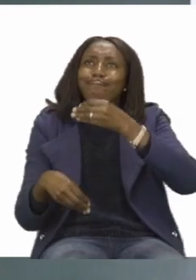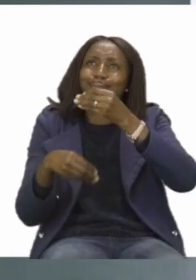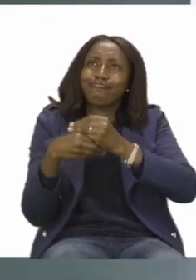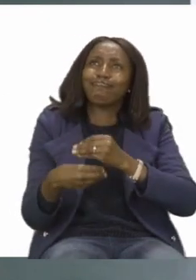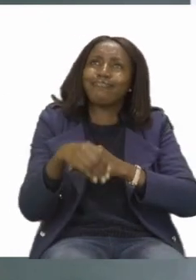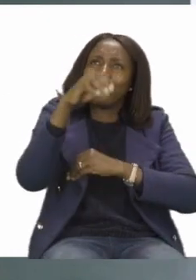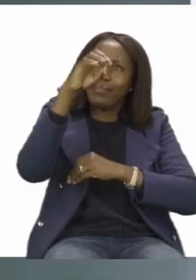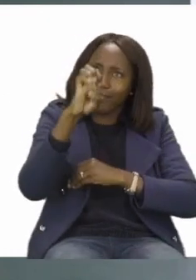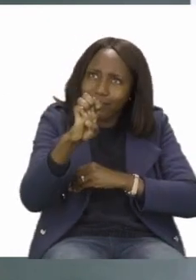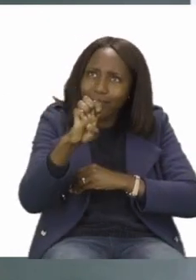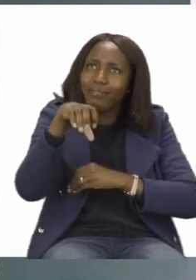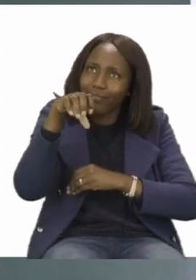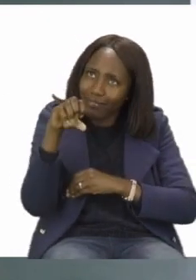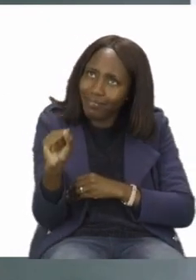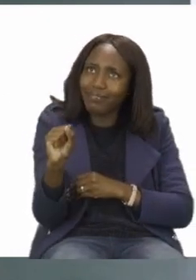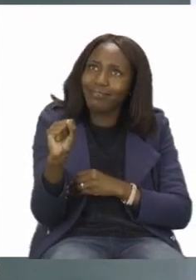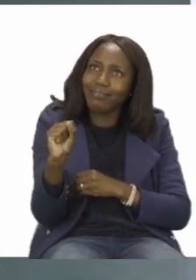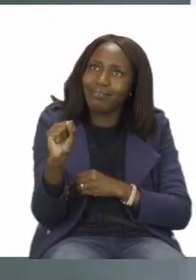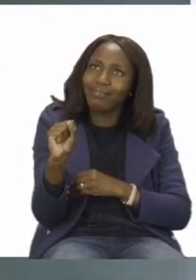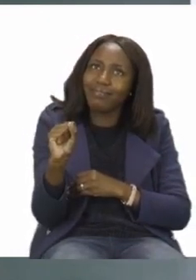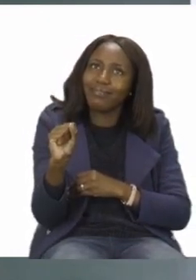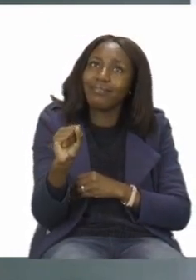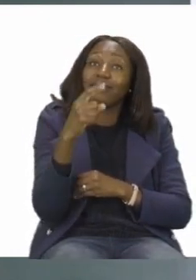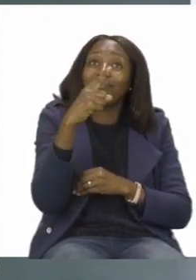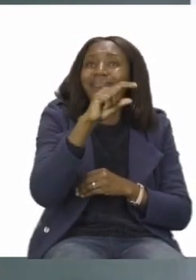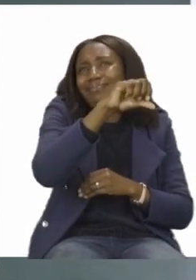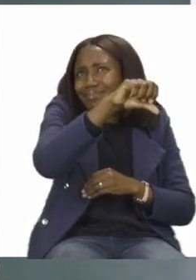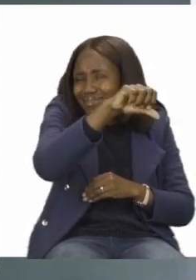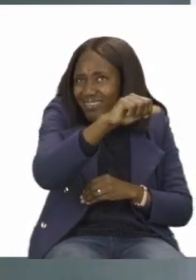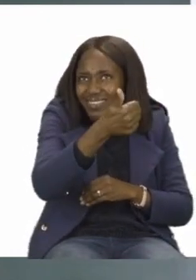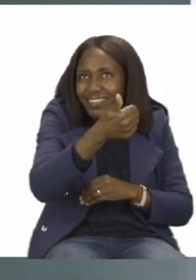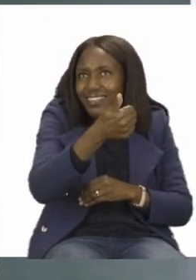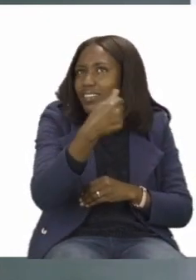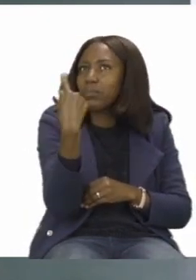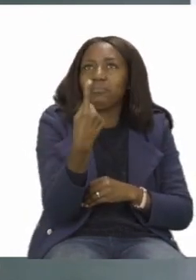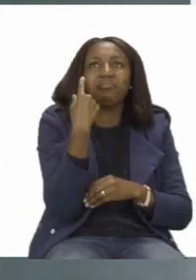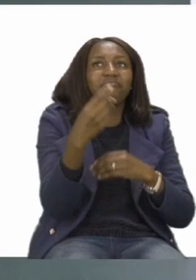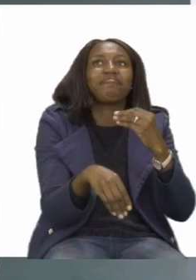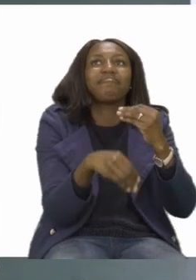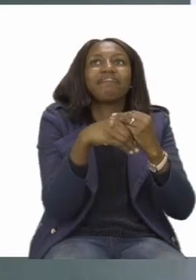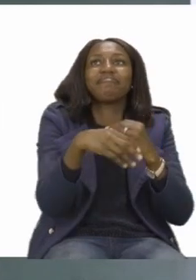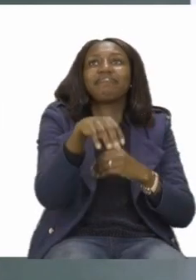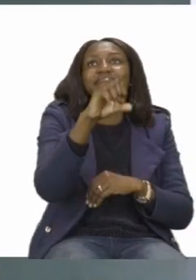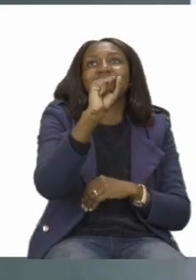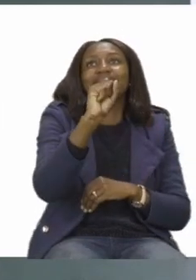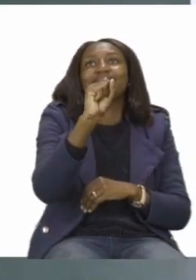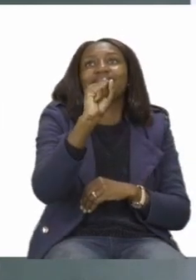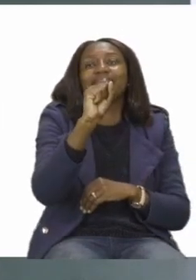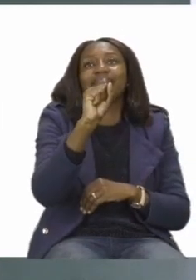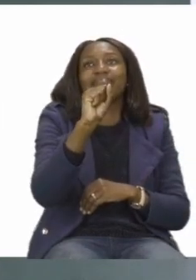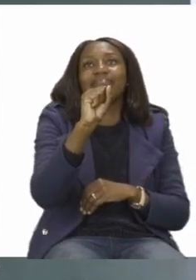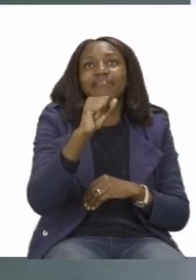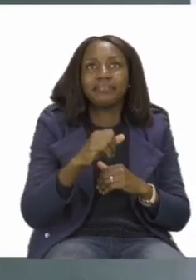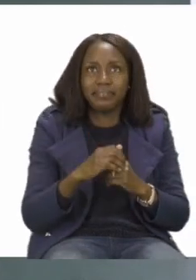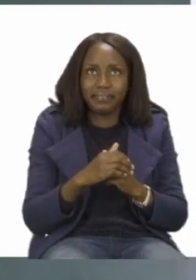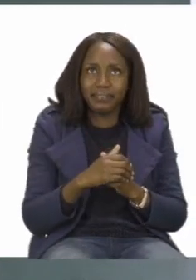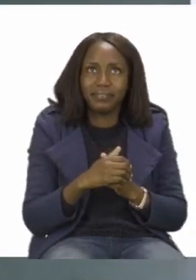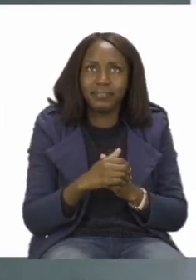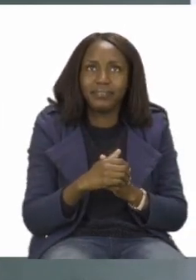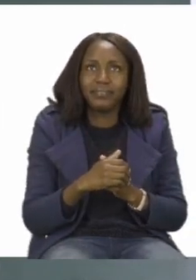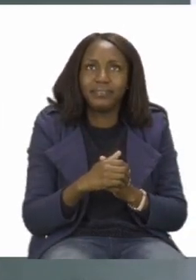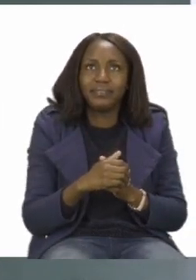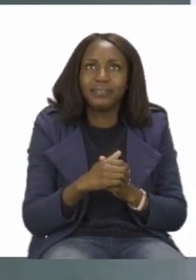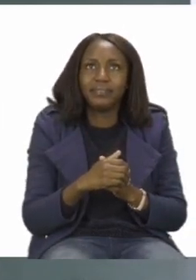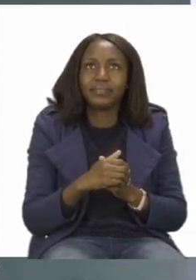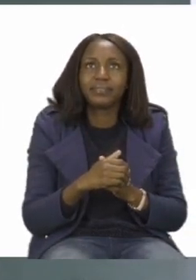will have their ES. And then the ones that have an S or they have no